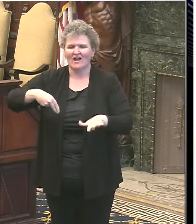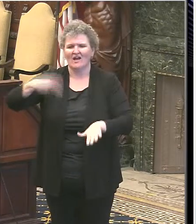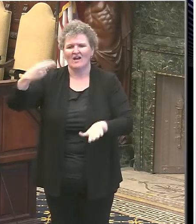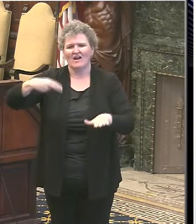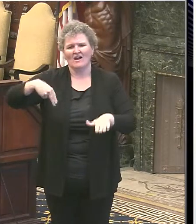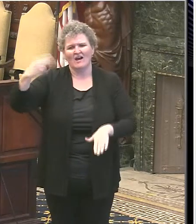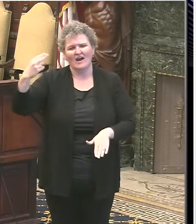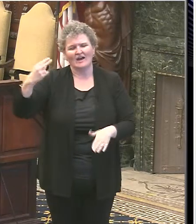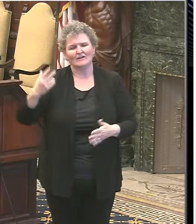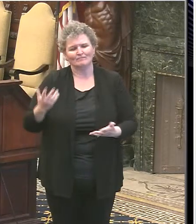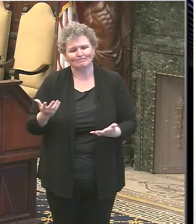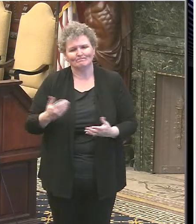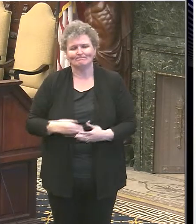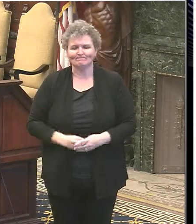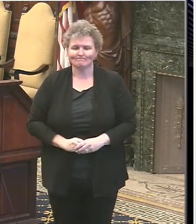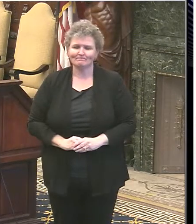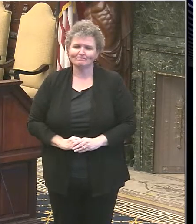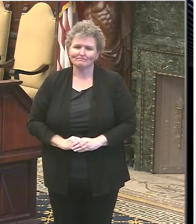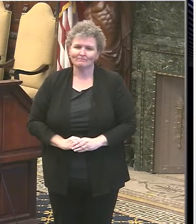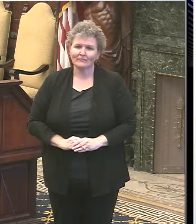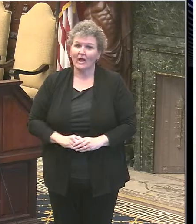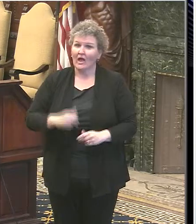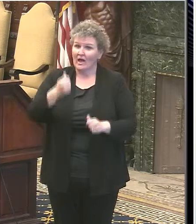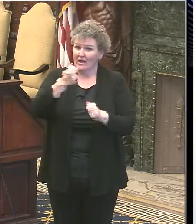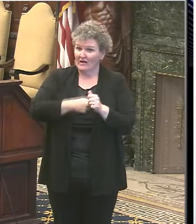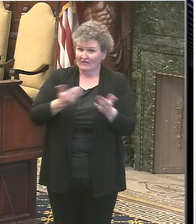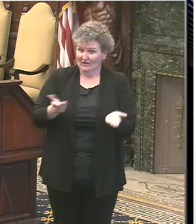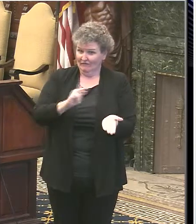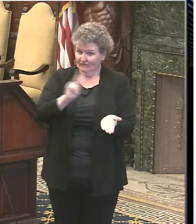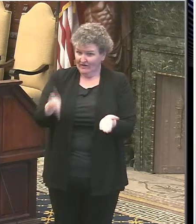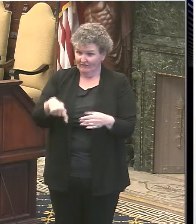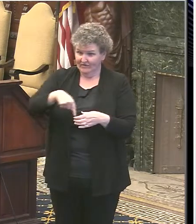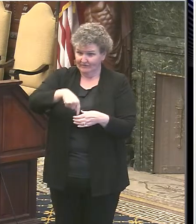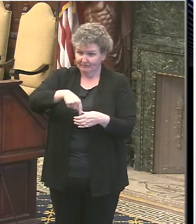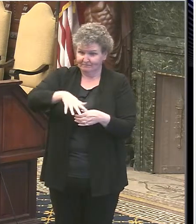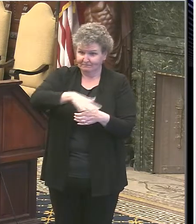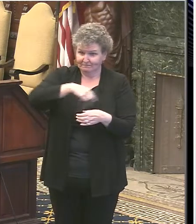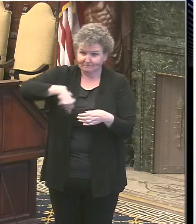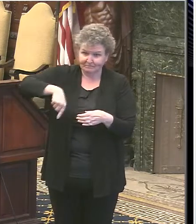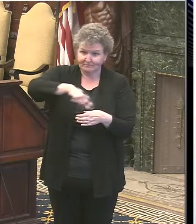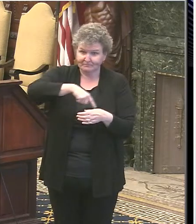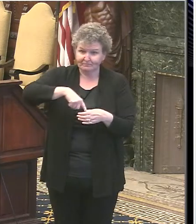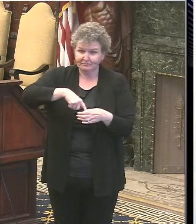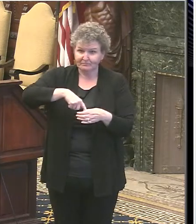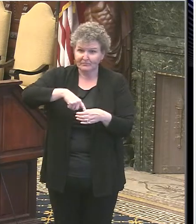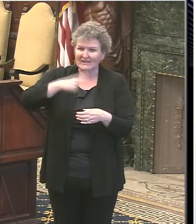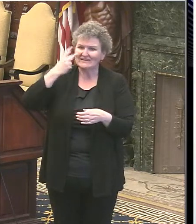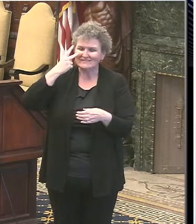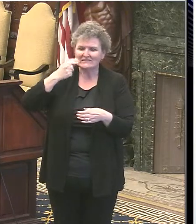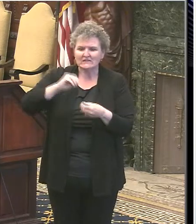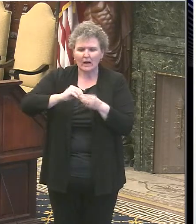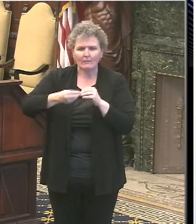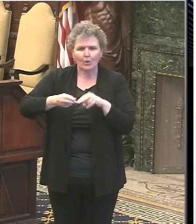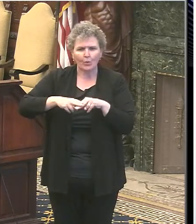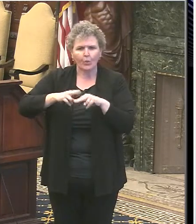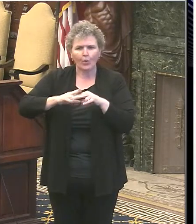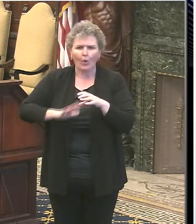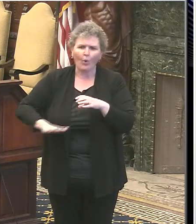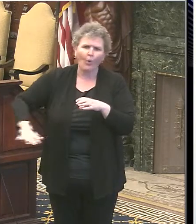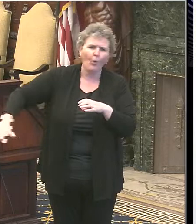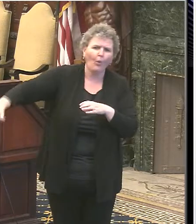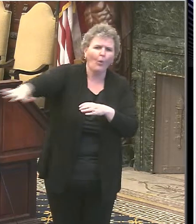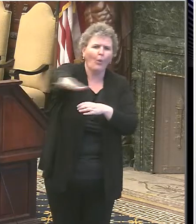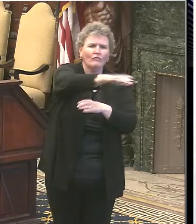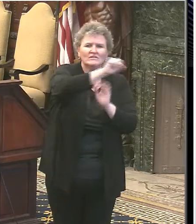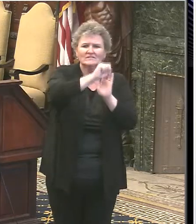of that. That's what's happening here in Philadelphia. And what about the region around us? We're still seeing very high cases everywhere around us. The state of Pennsylvania